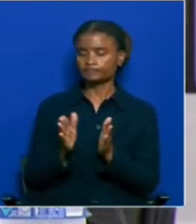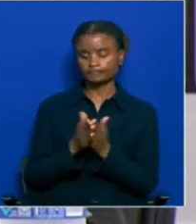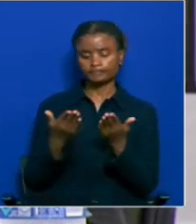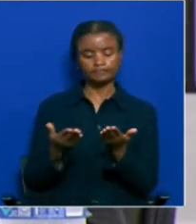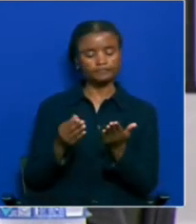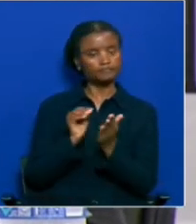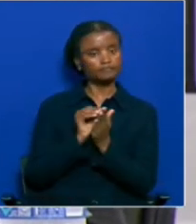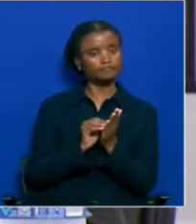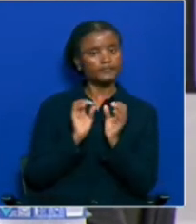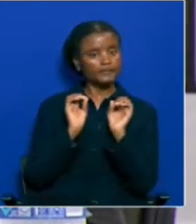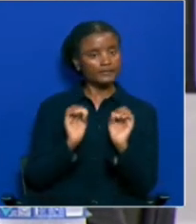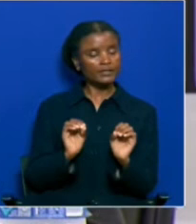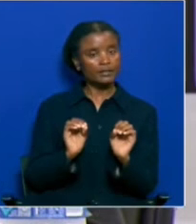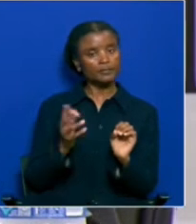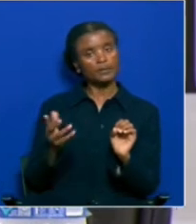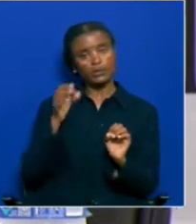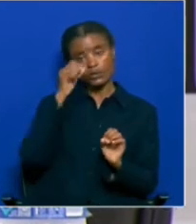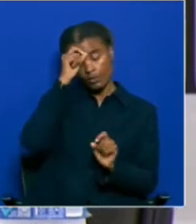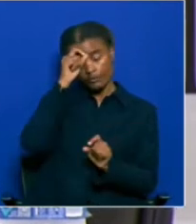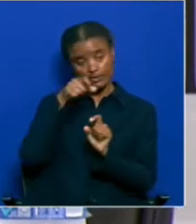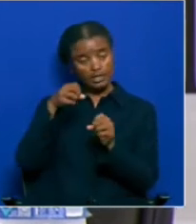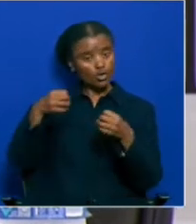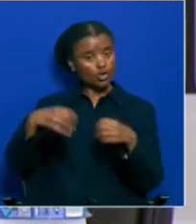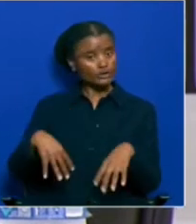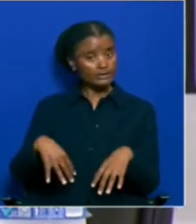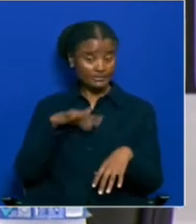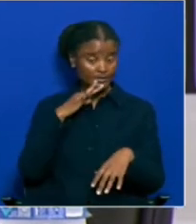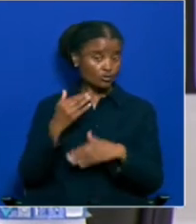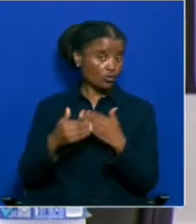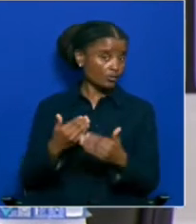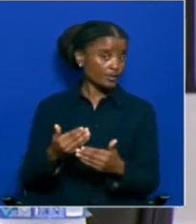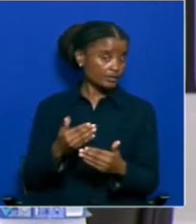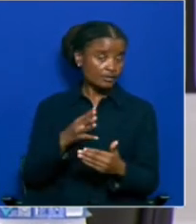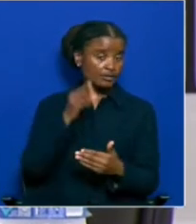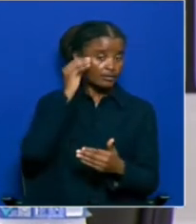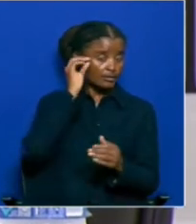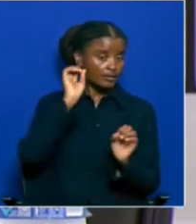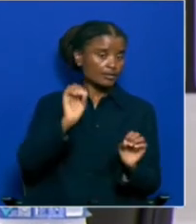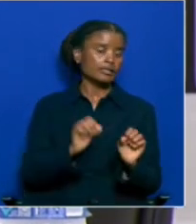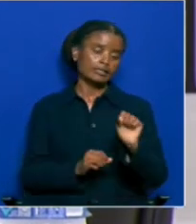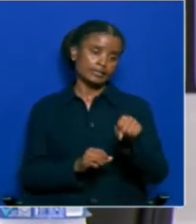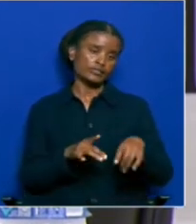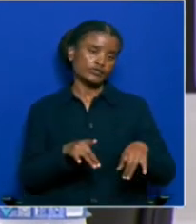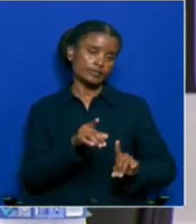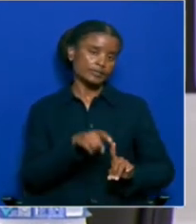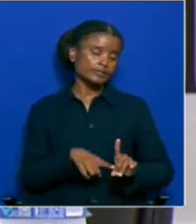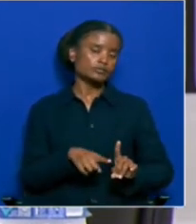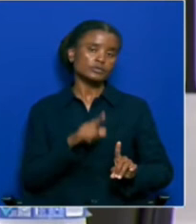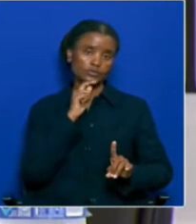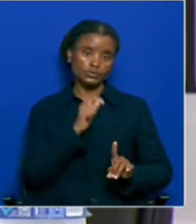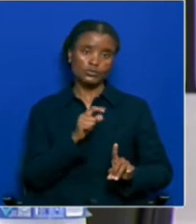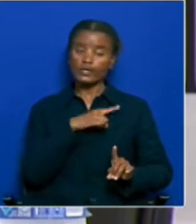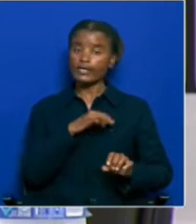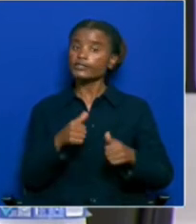lost their notebook, we will never know about that operation. I must say that, Chair, because that's one of the challenges that was having us. For the